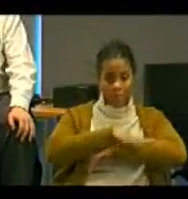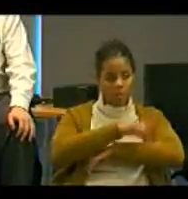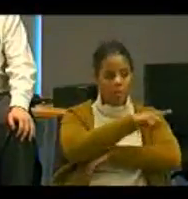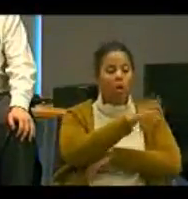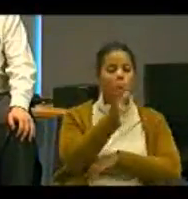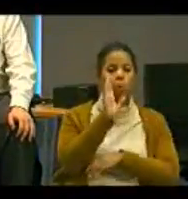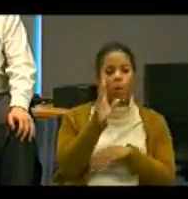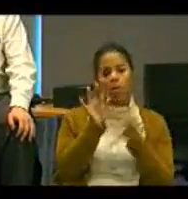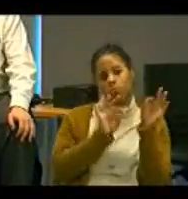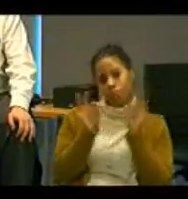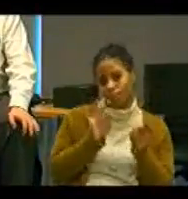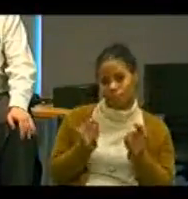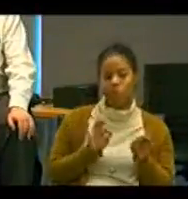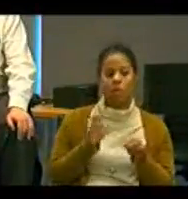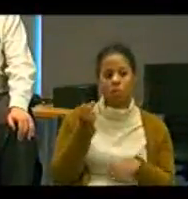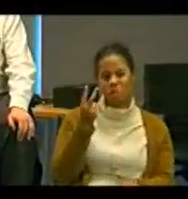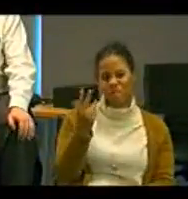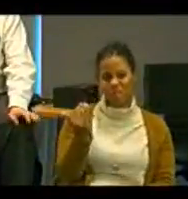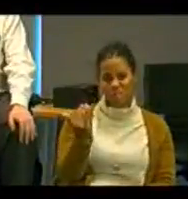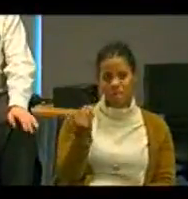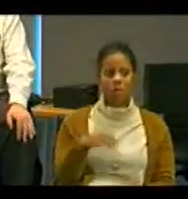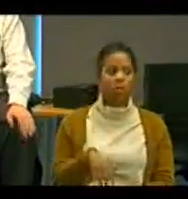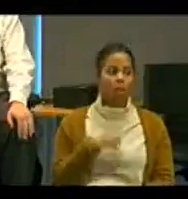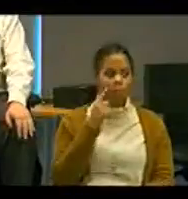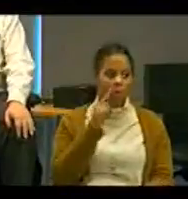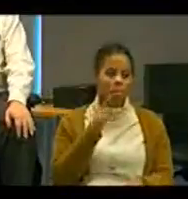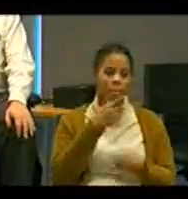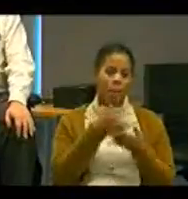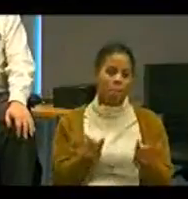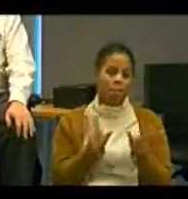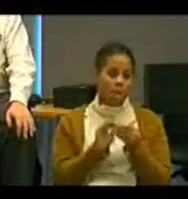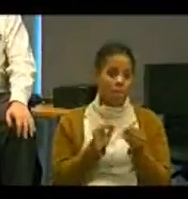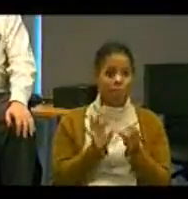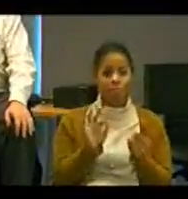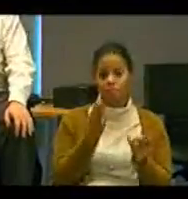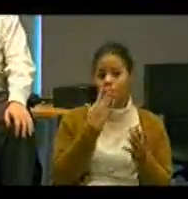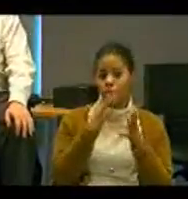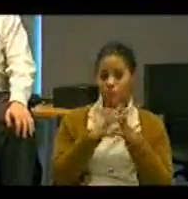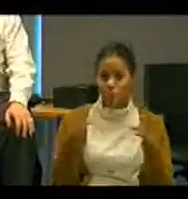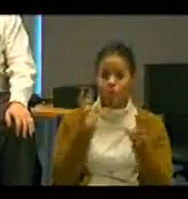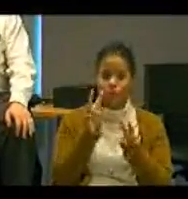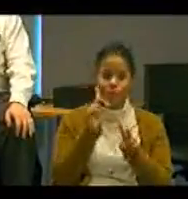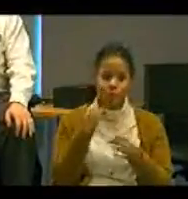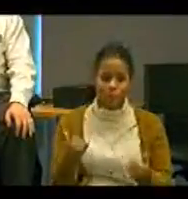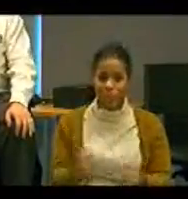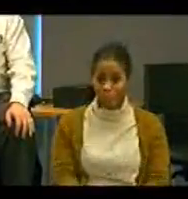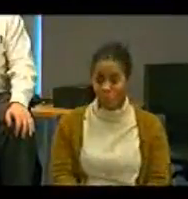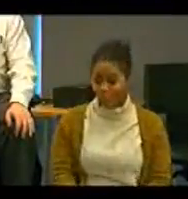instructions given at 12:15 for that public comment. Thank you very much. We look forward to the rest of today.